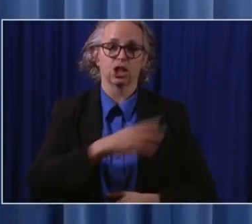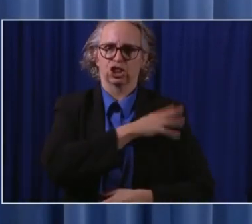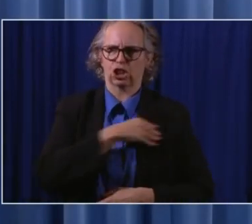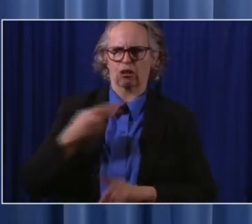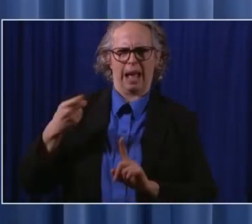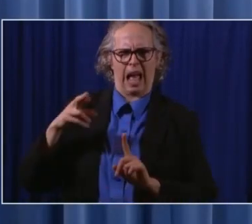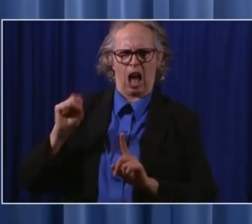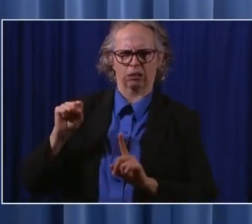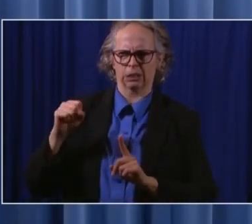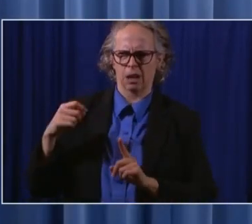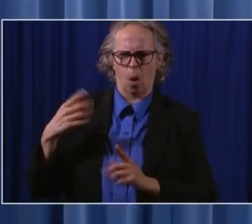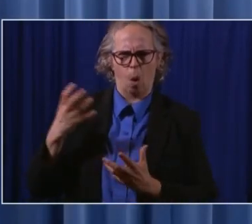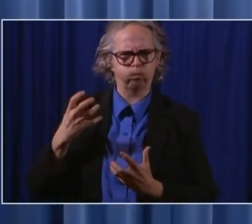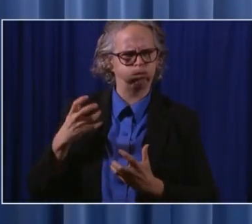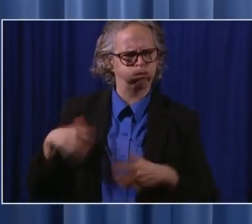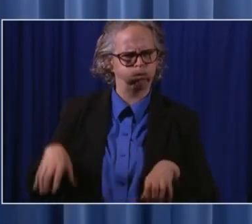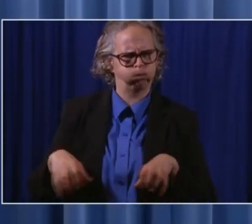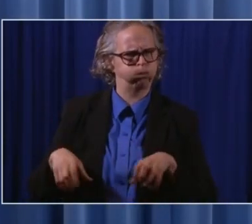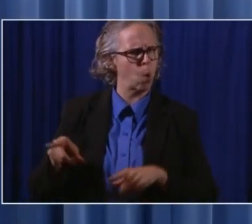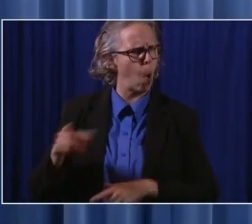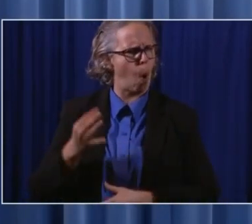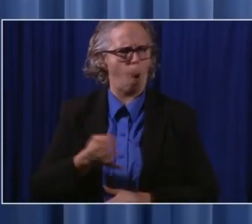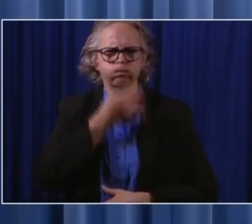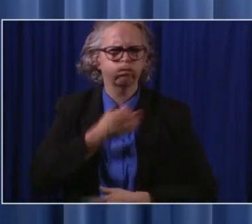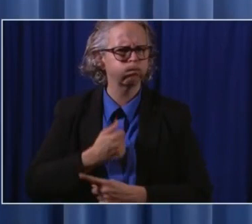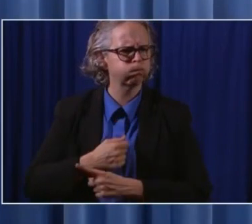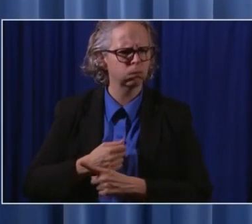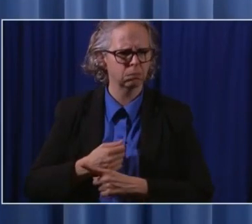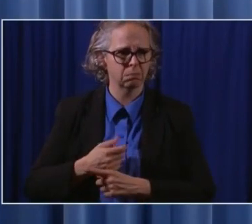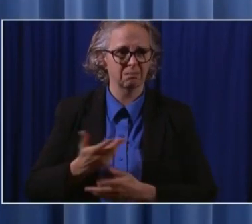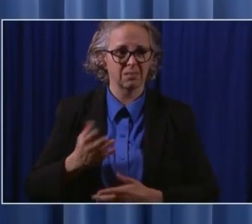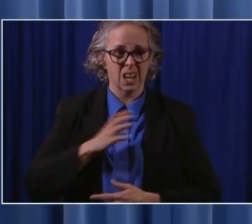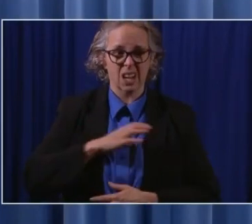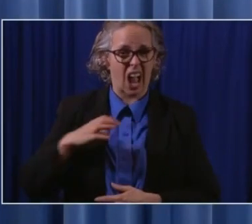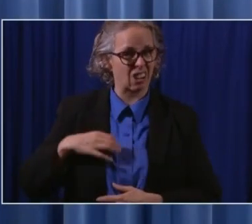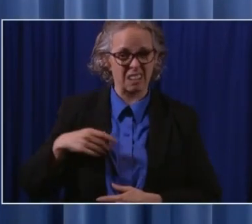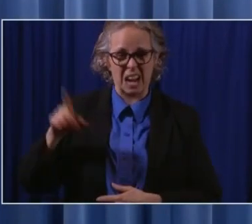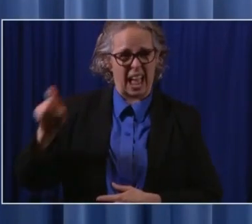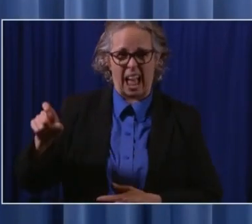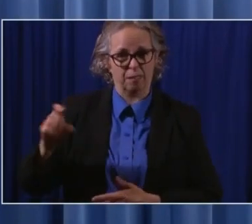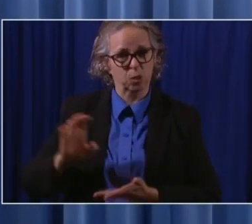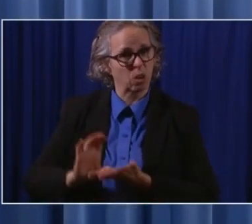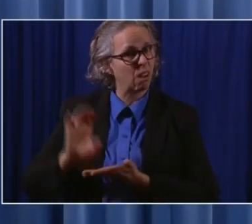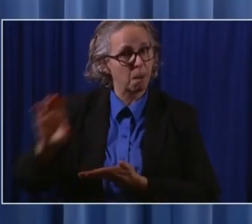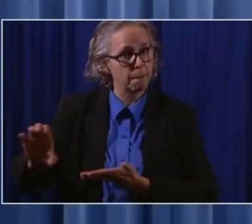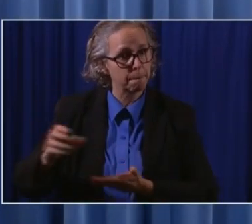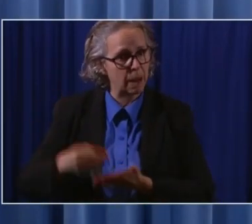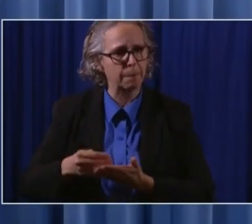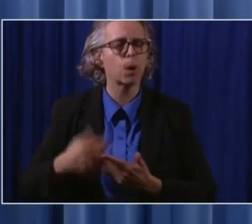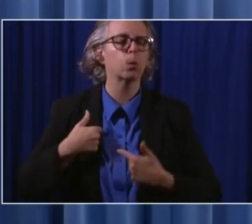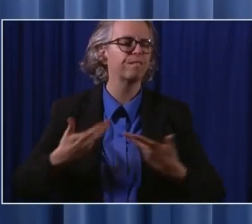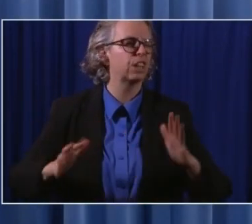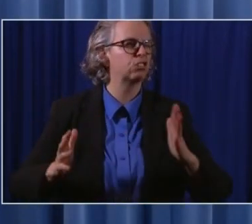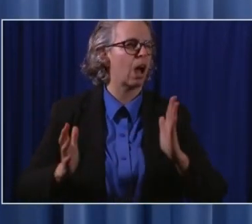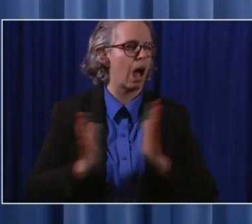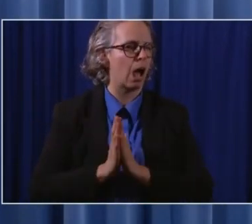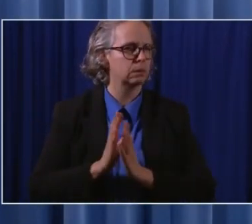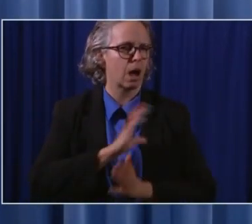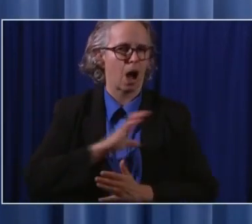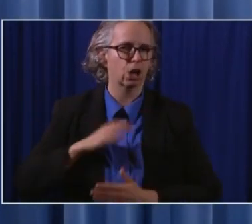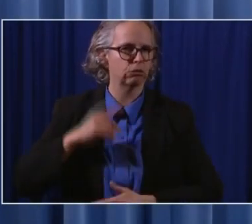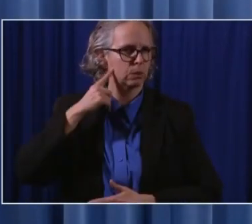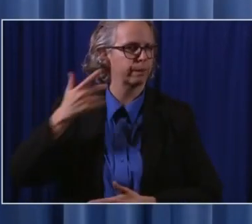something that you know, Congress does not have to do, but we've asked the administration to do. Thank you.